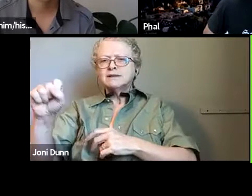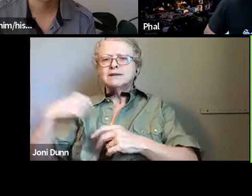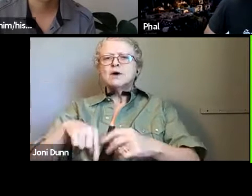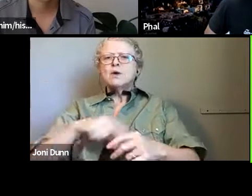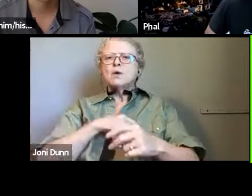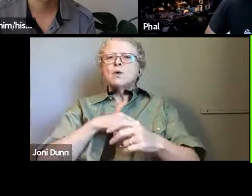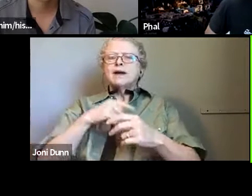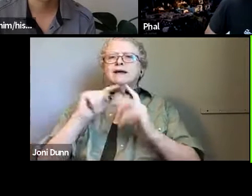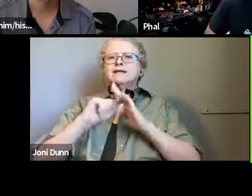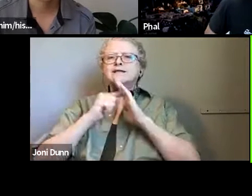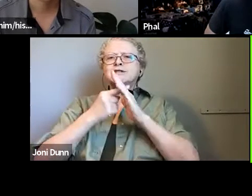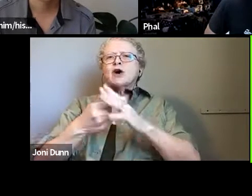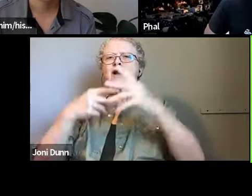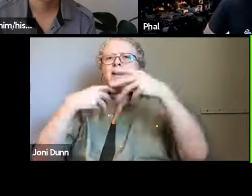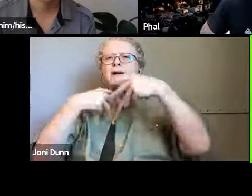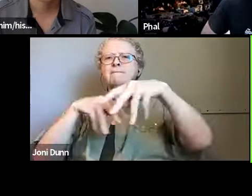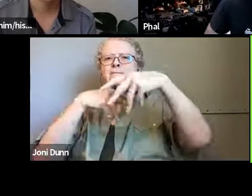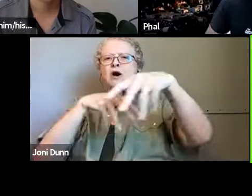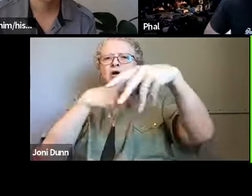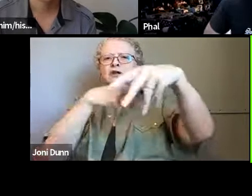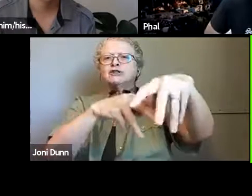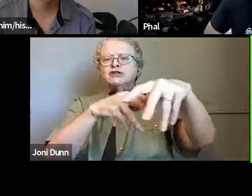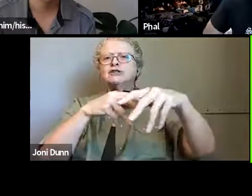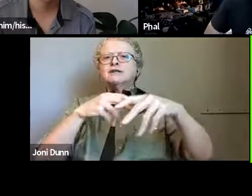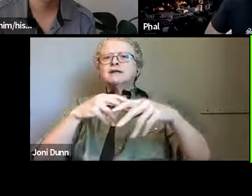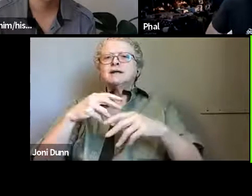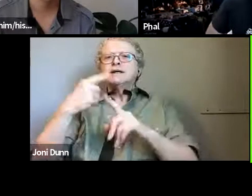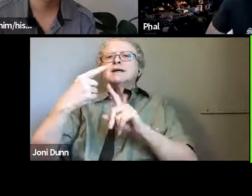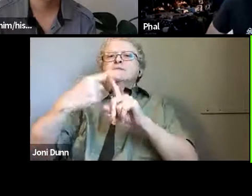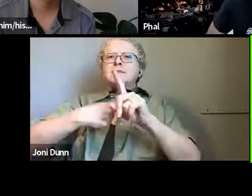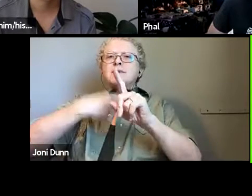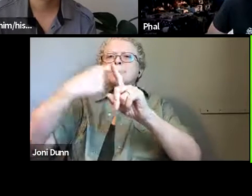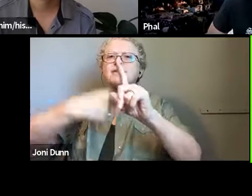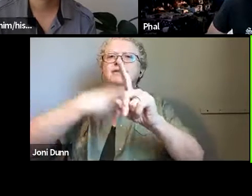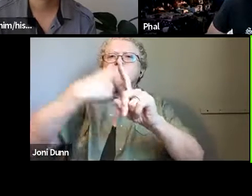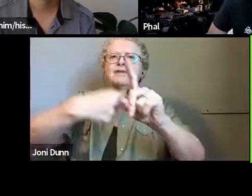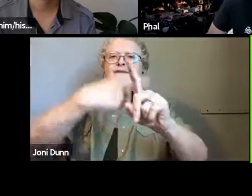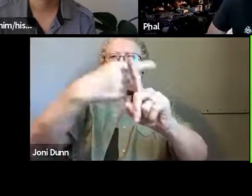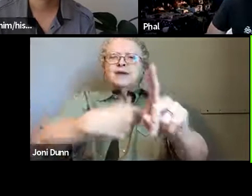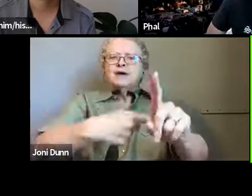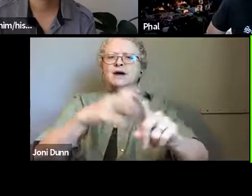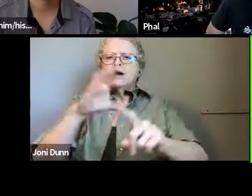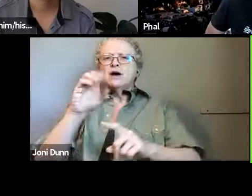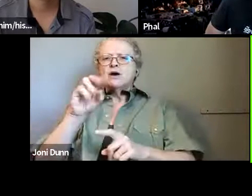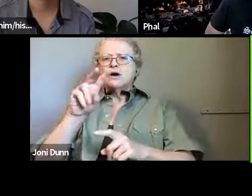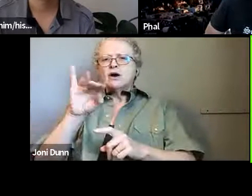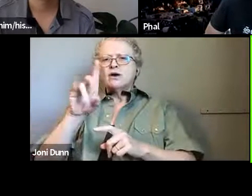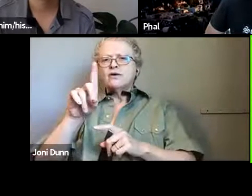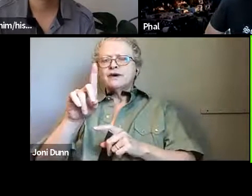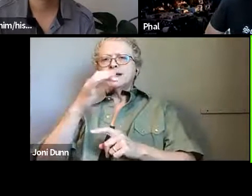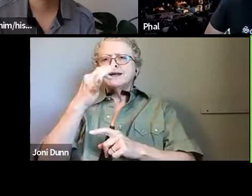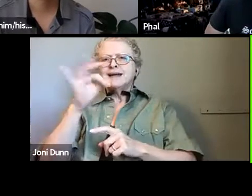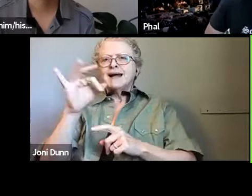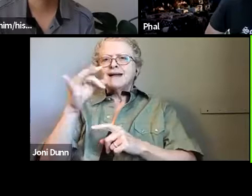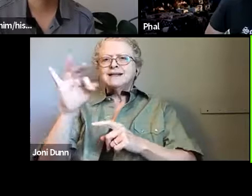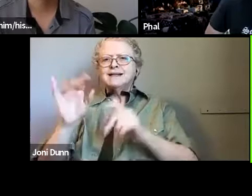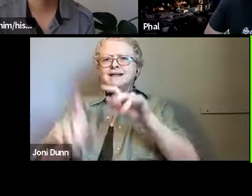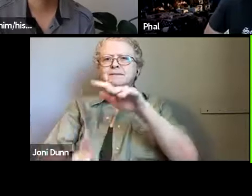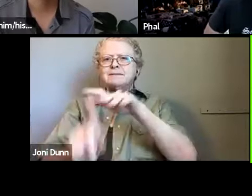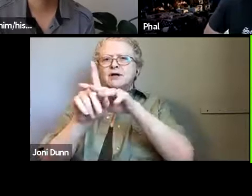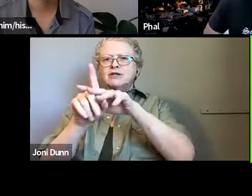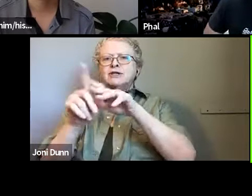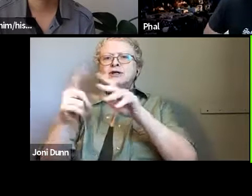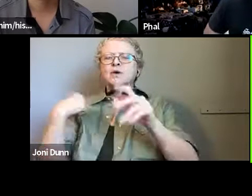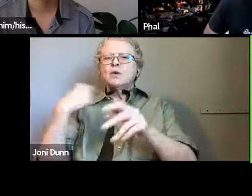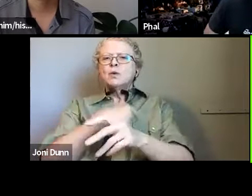March, doing town halls month to month, especially when the COVID-19 emerged. And we started,